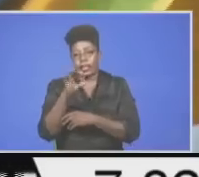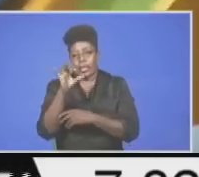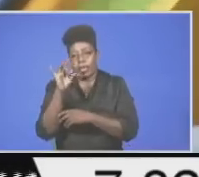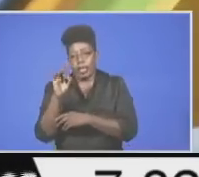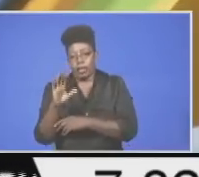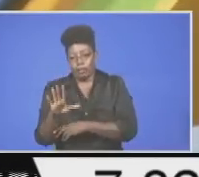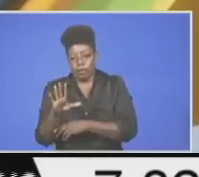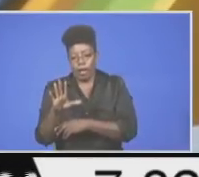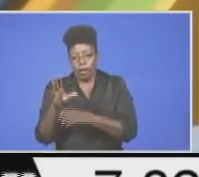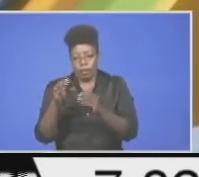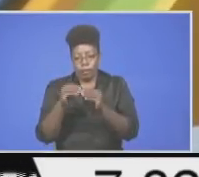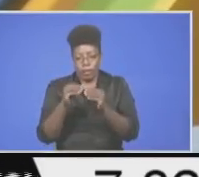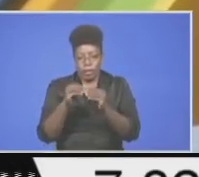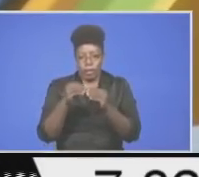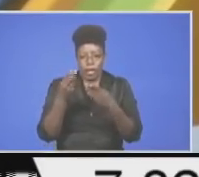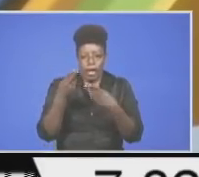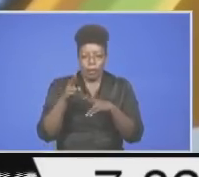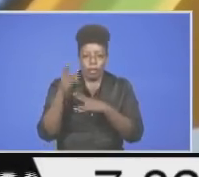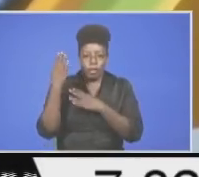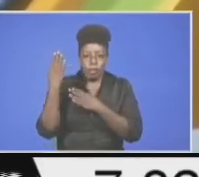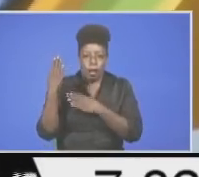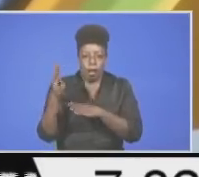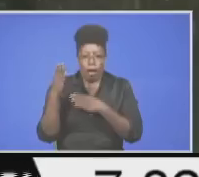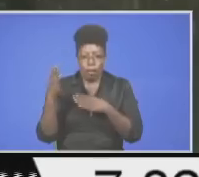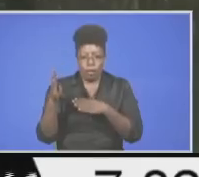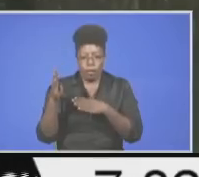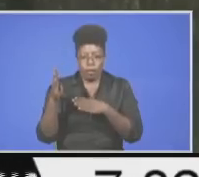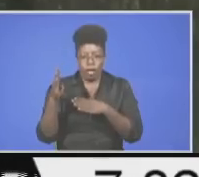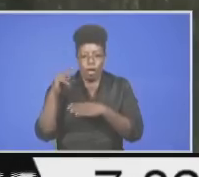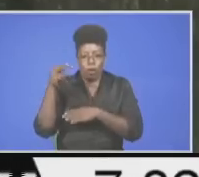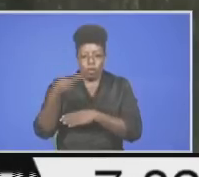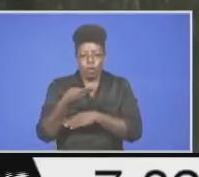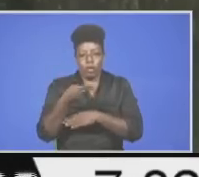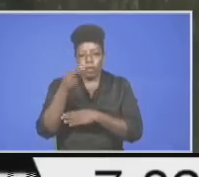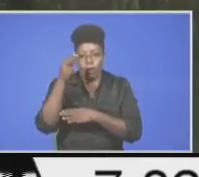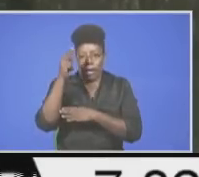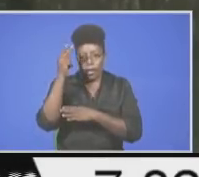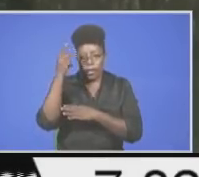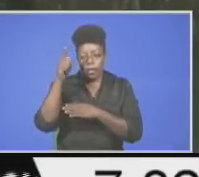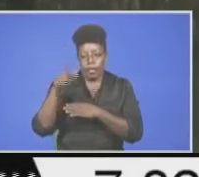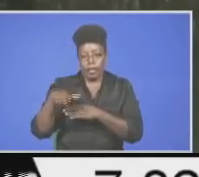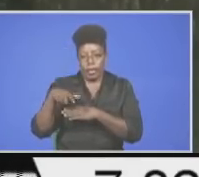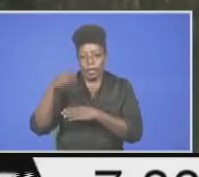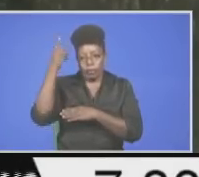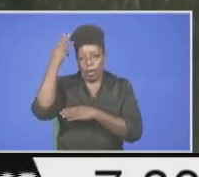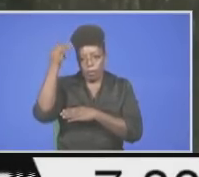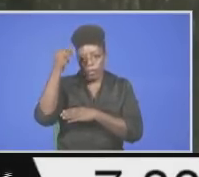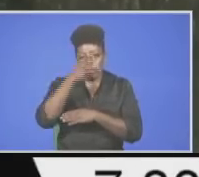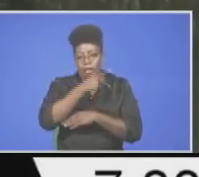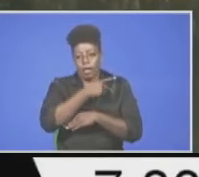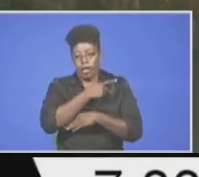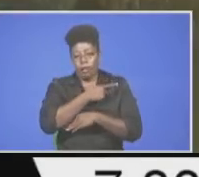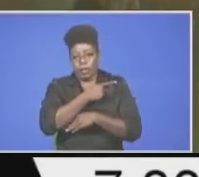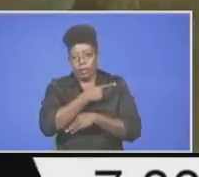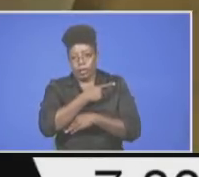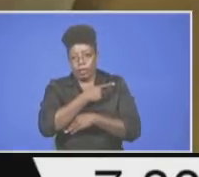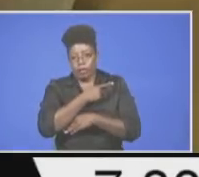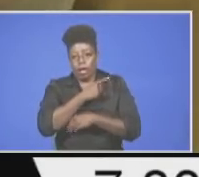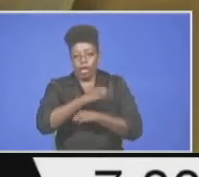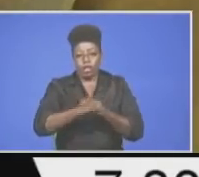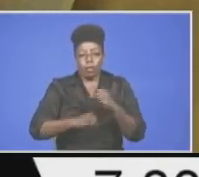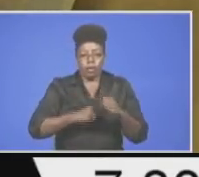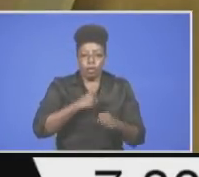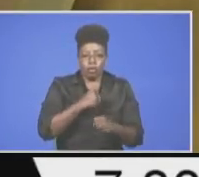the Bahamas and hosted by the late Prime Minister Sir Lyndon Pinling, whom he described as a leading figure in the struggle for equality